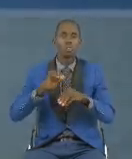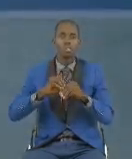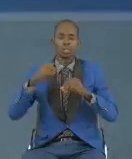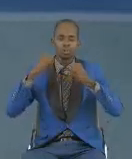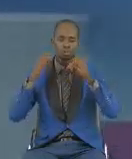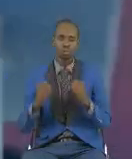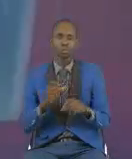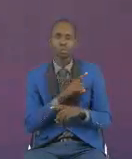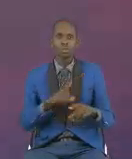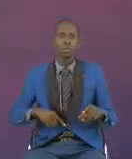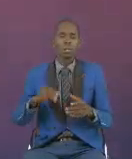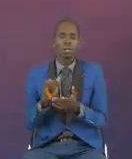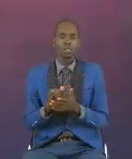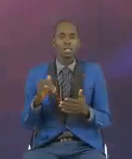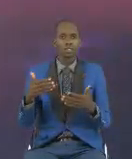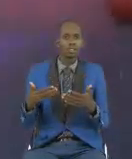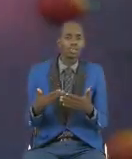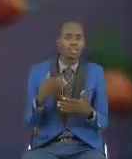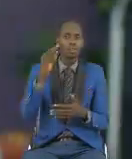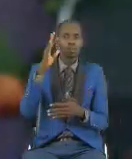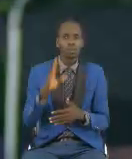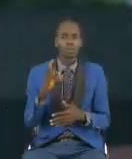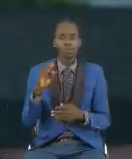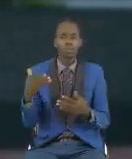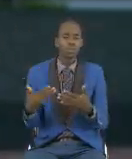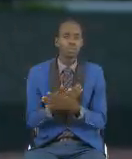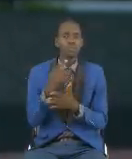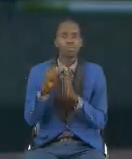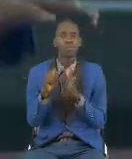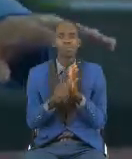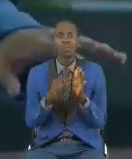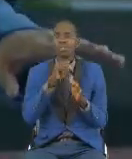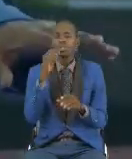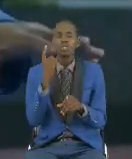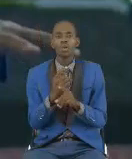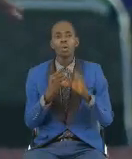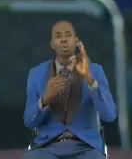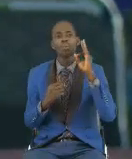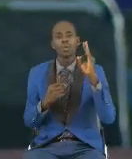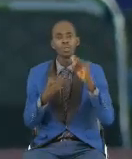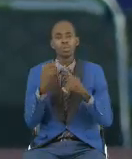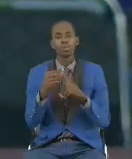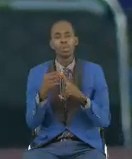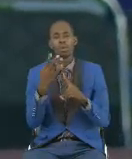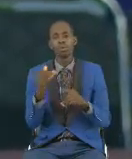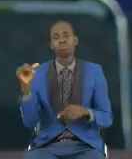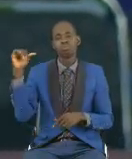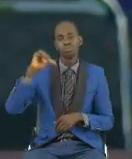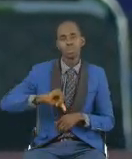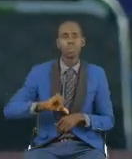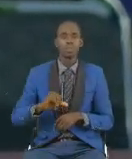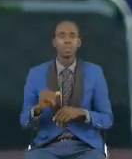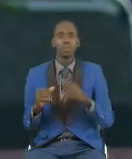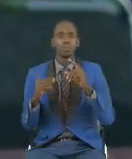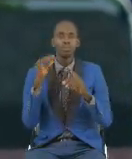preachers of the New Testament, they need to preach, you know, just the word of condemnation and the word of